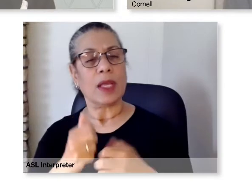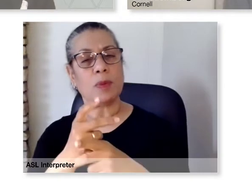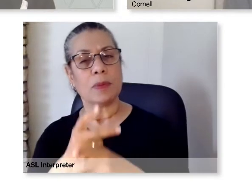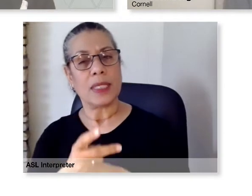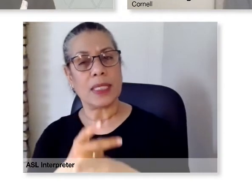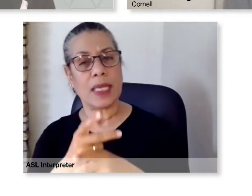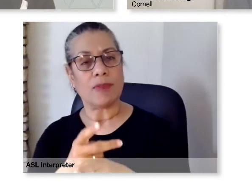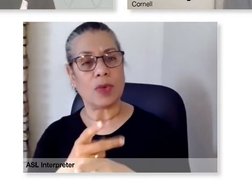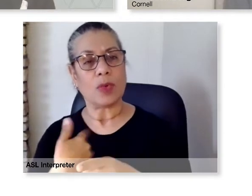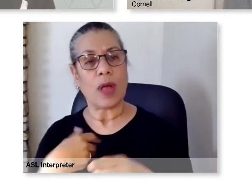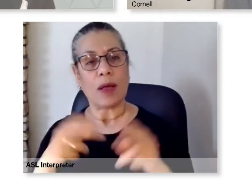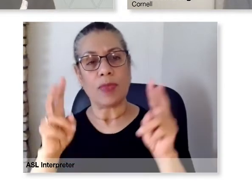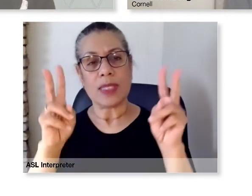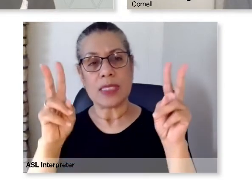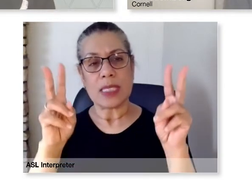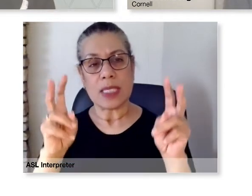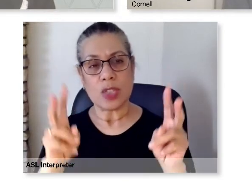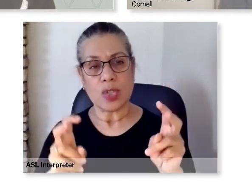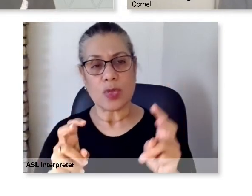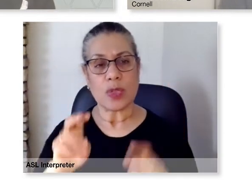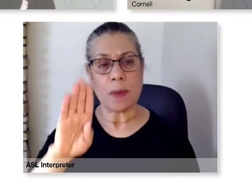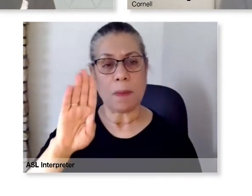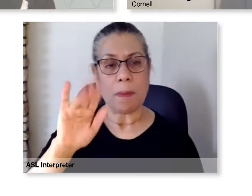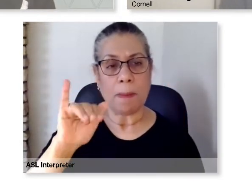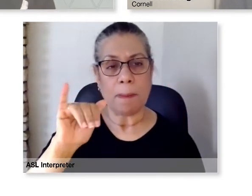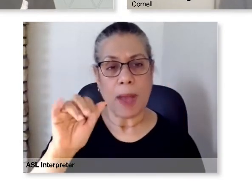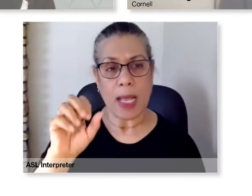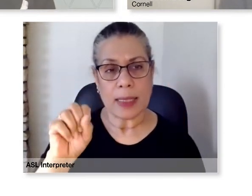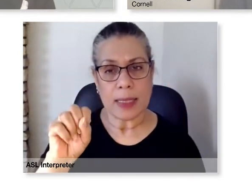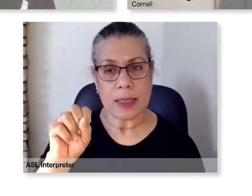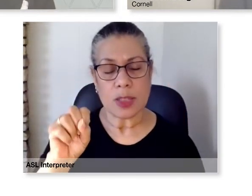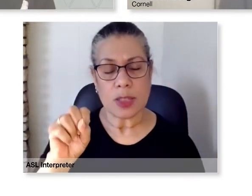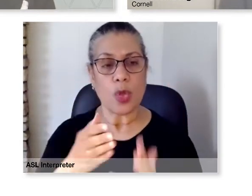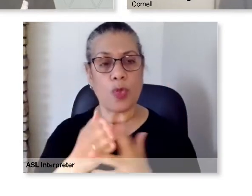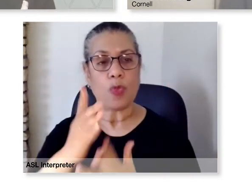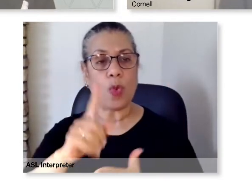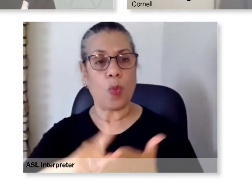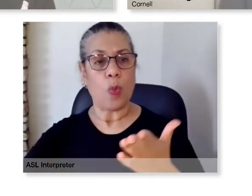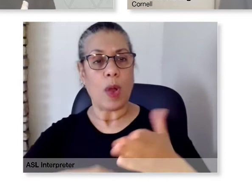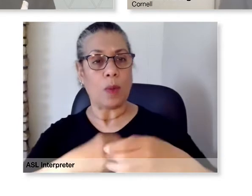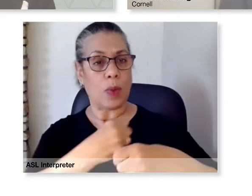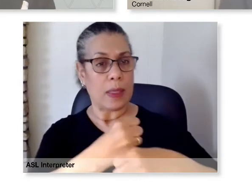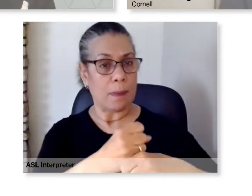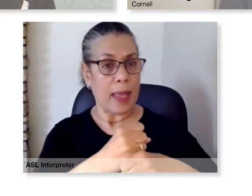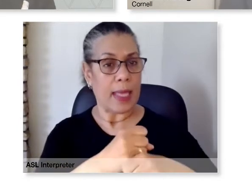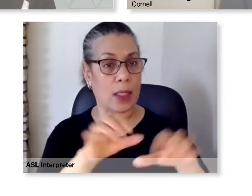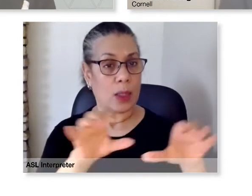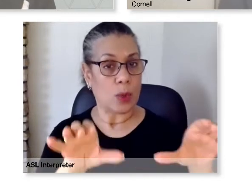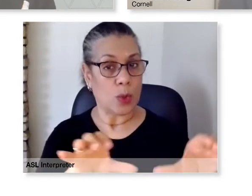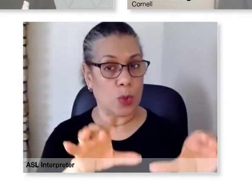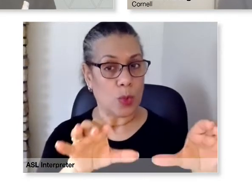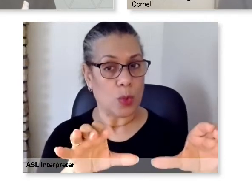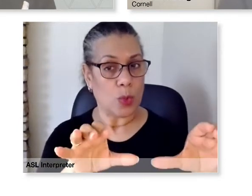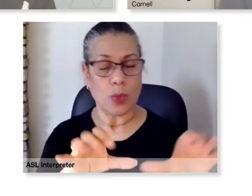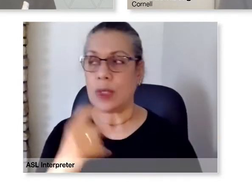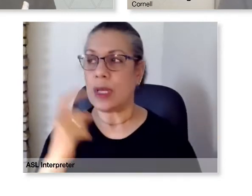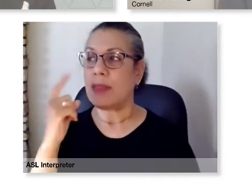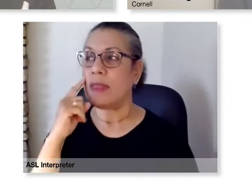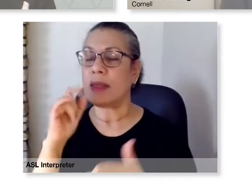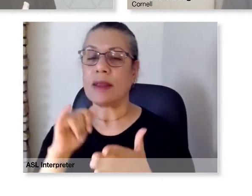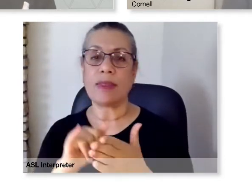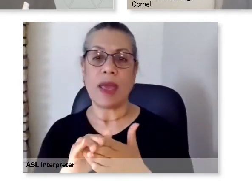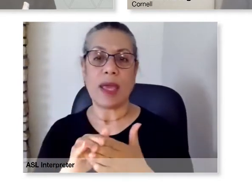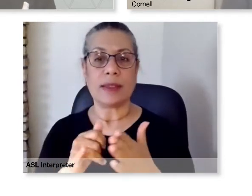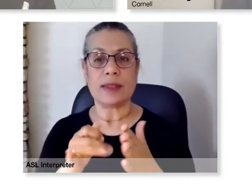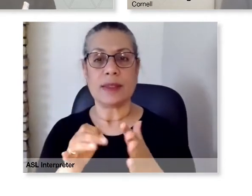these issues of bias, for example, come in through things that we construct that we often, think of as part of the given statement of the question,